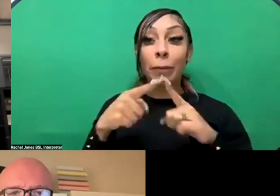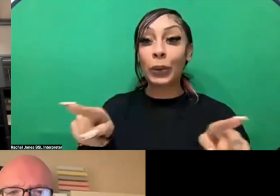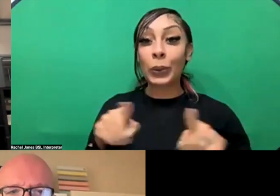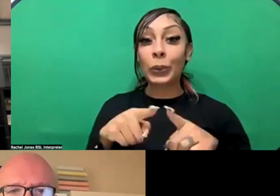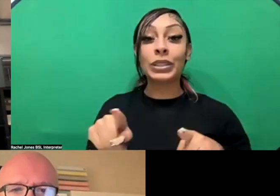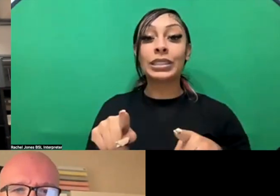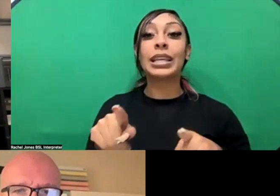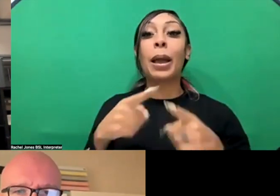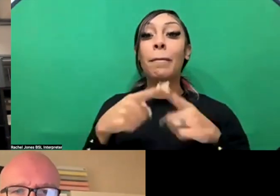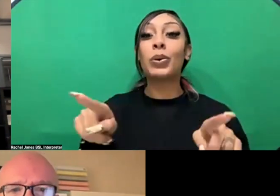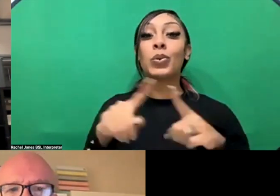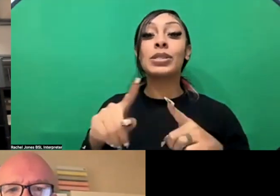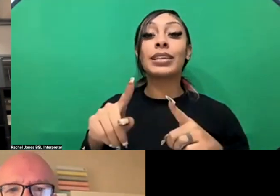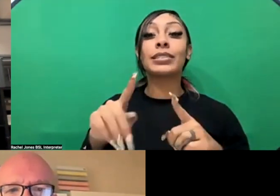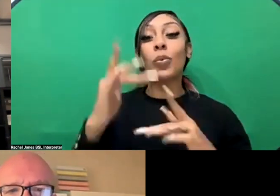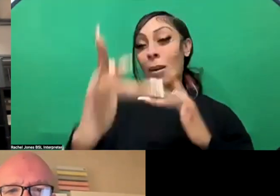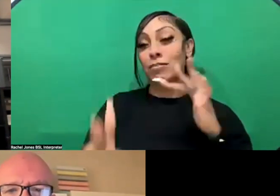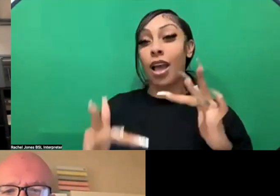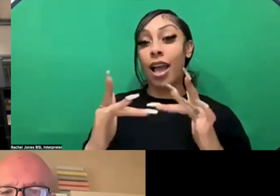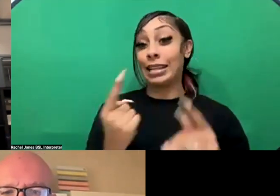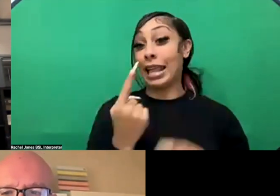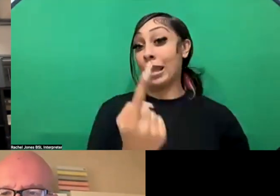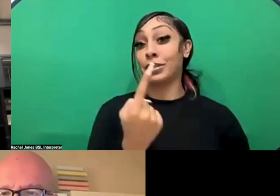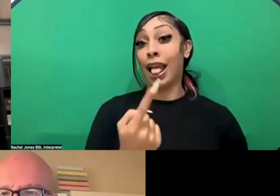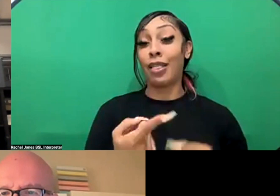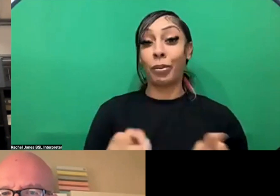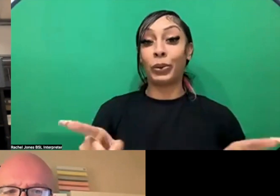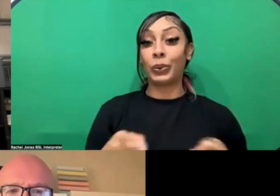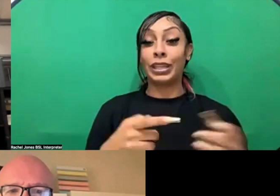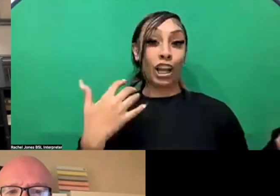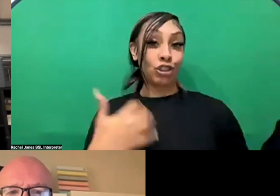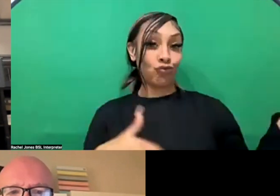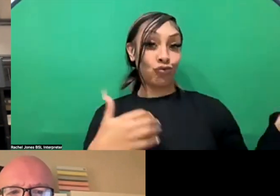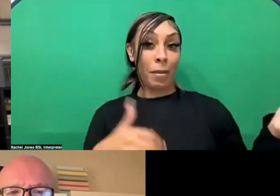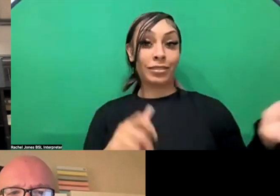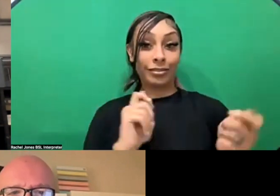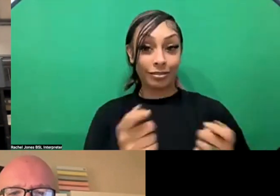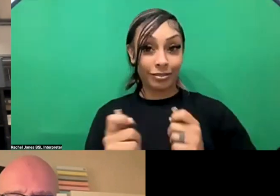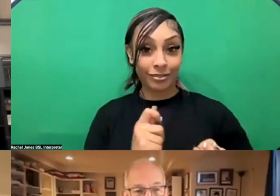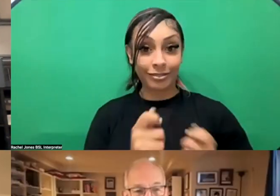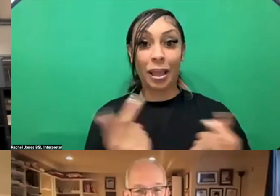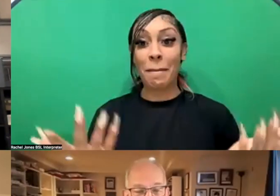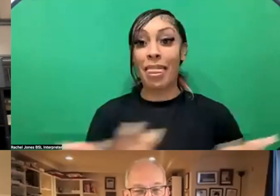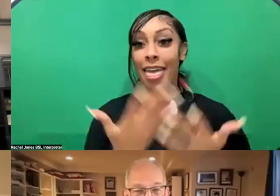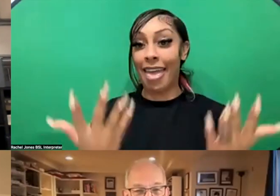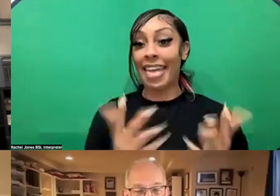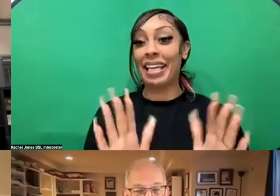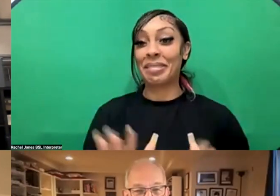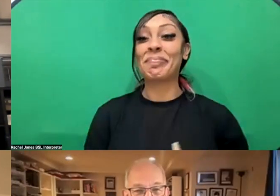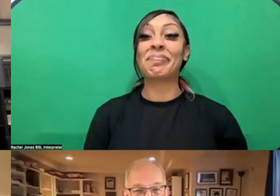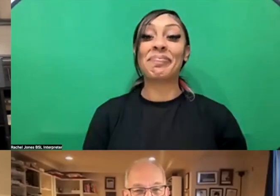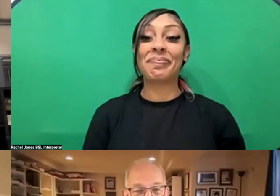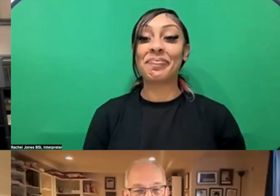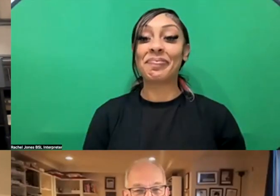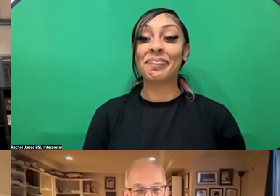Radar website. He's also a musician and a LinnStrument player, which I think we're going to talk about a bit. He plays